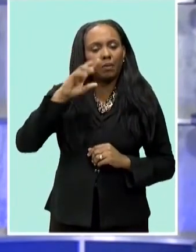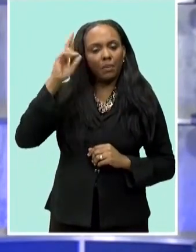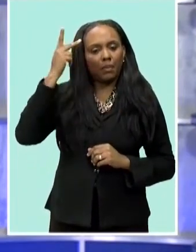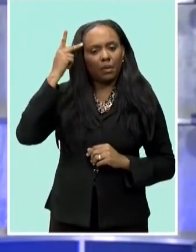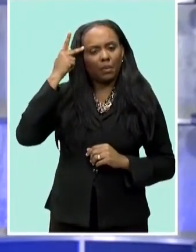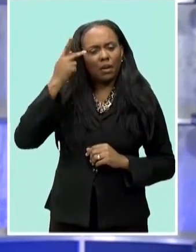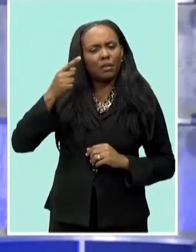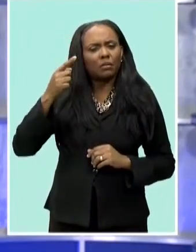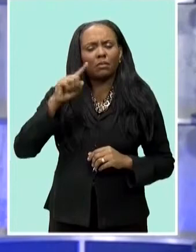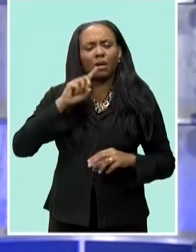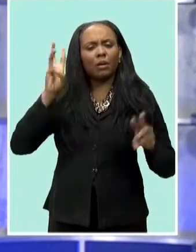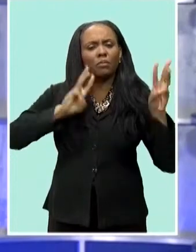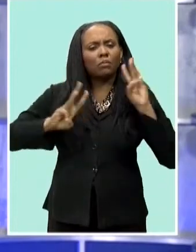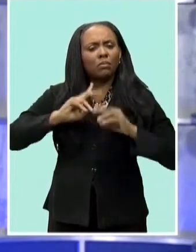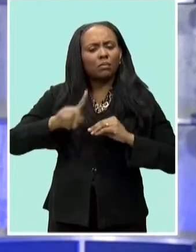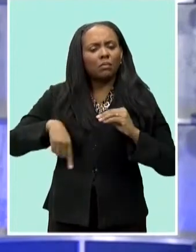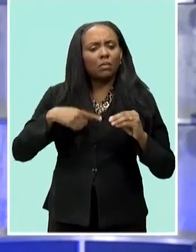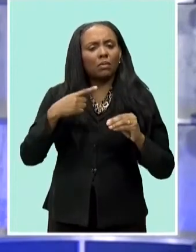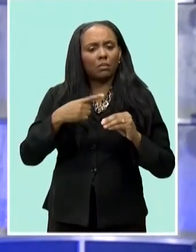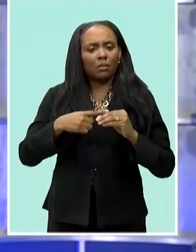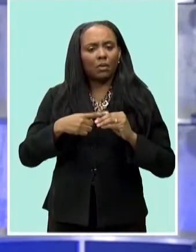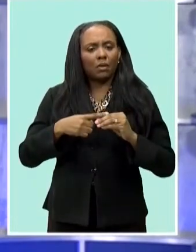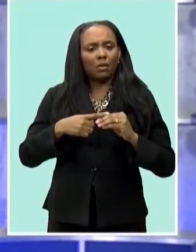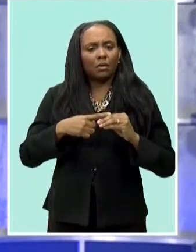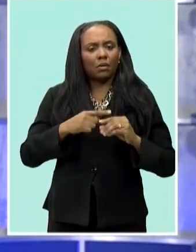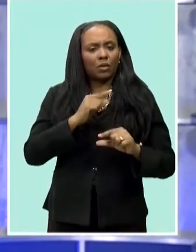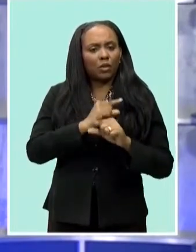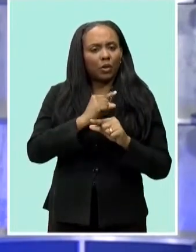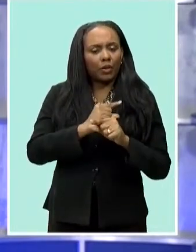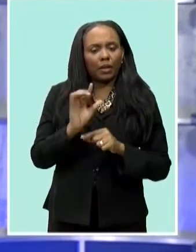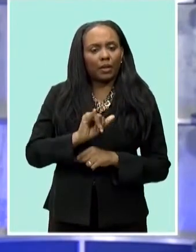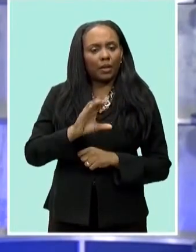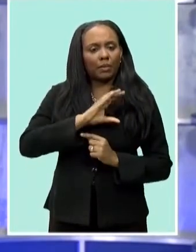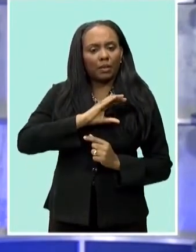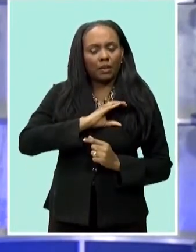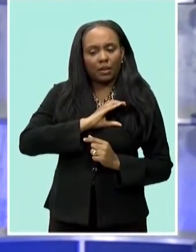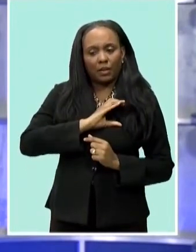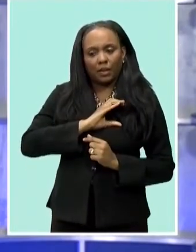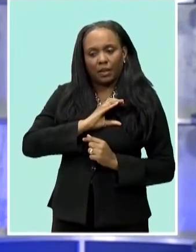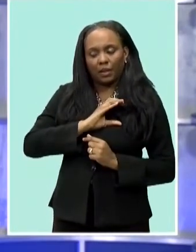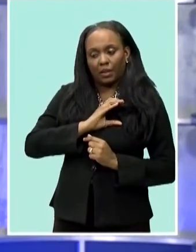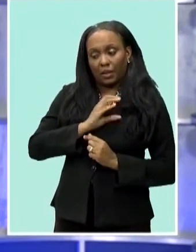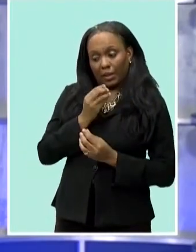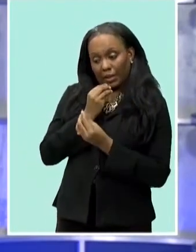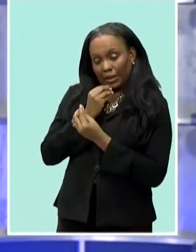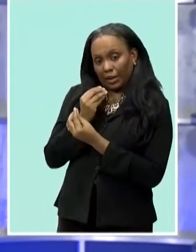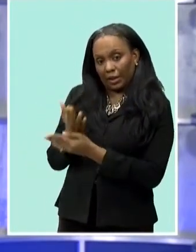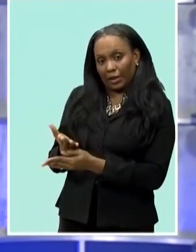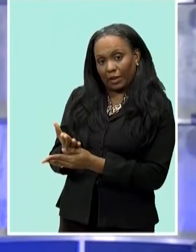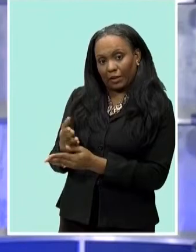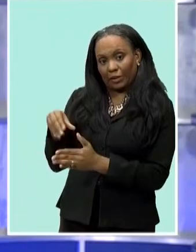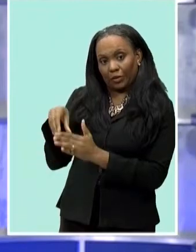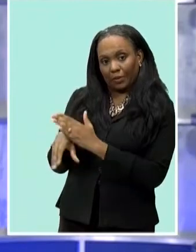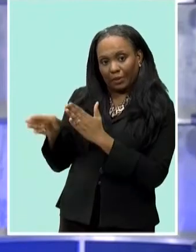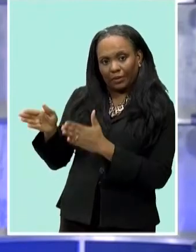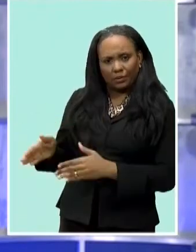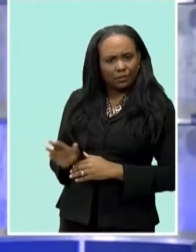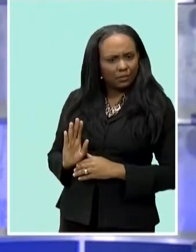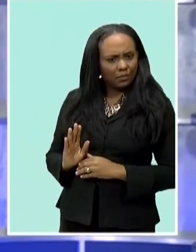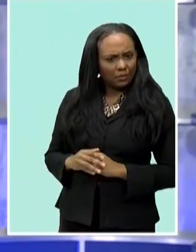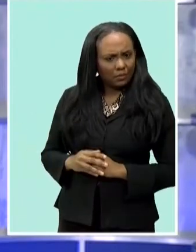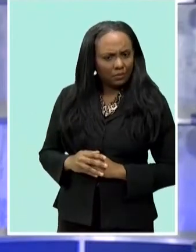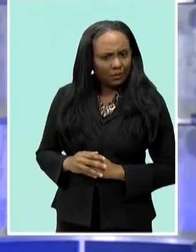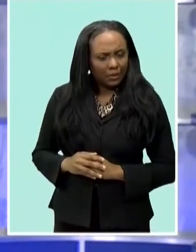concern over the practice of security force members informing criminals of imminent operations. However, the matter is